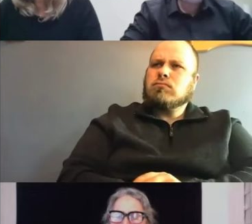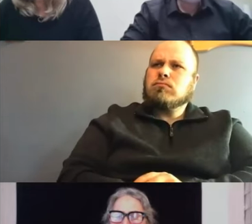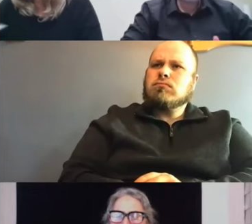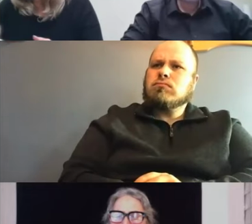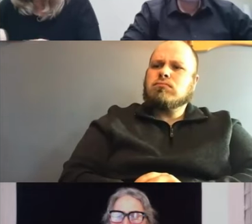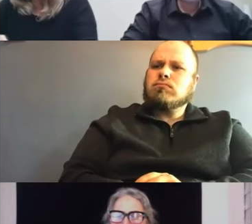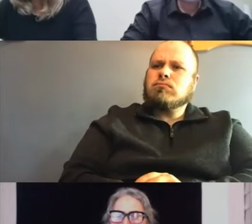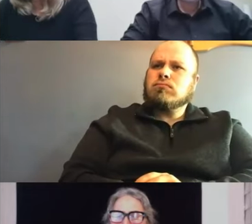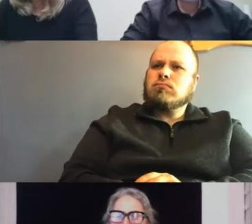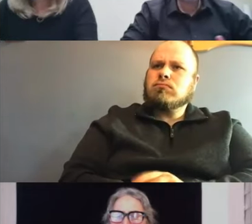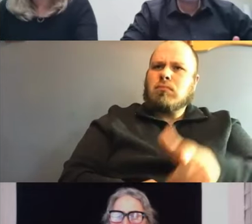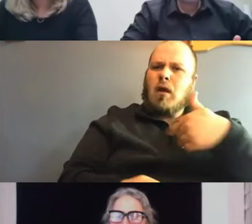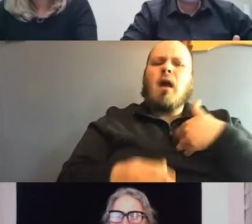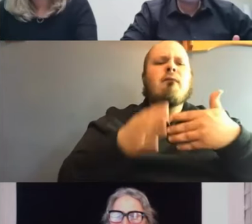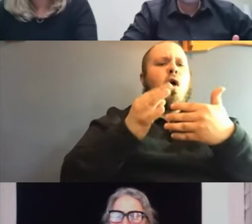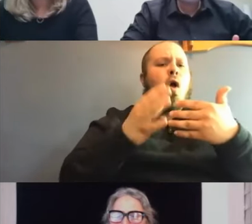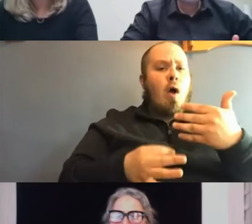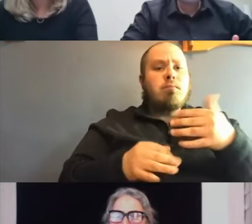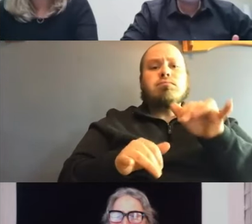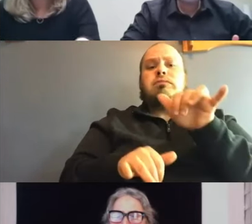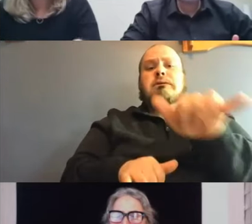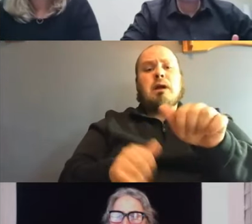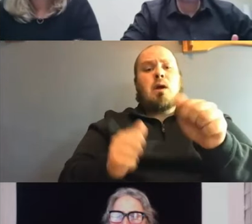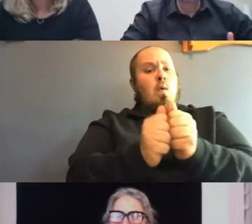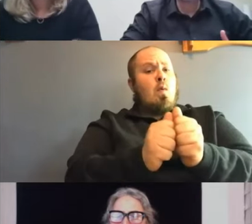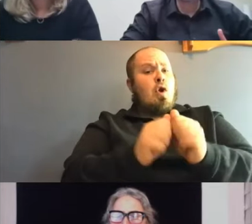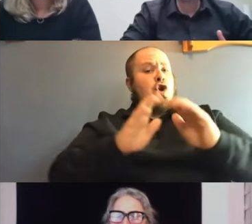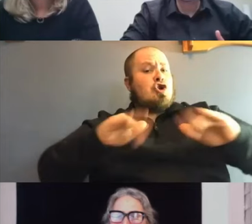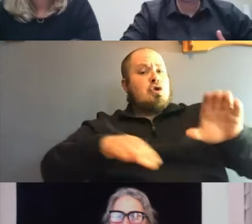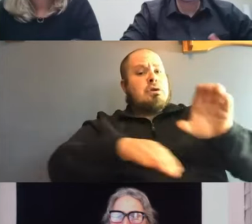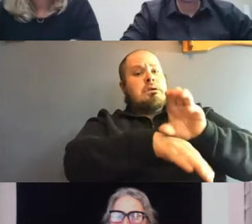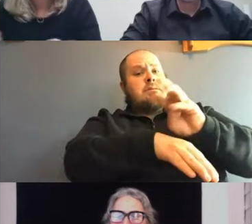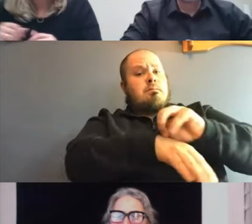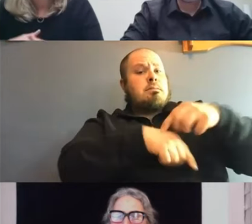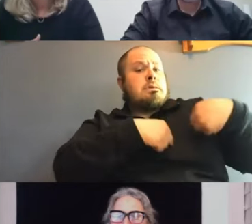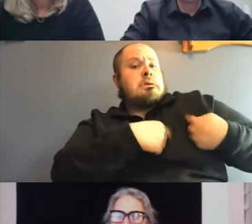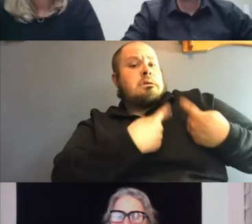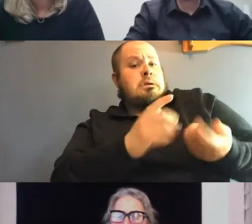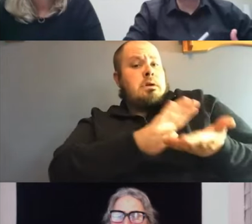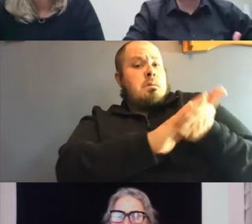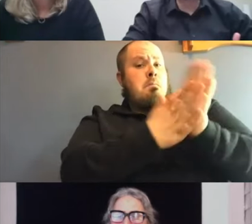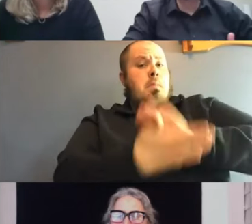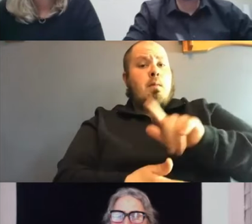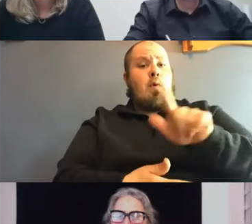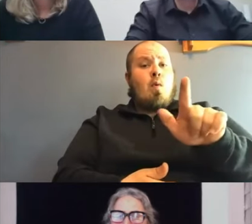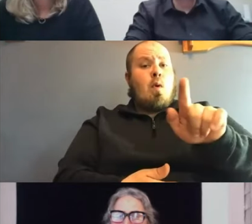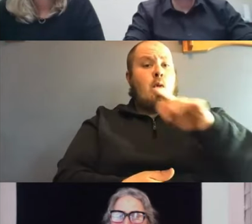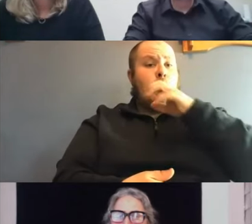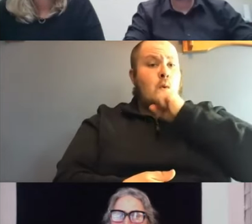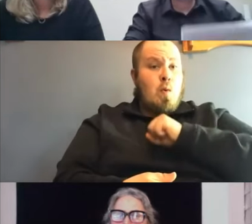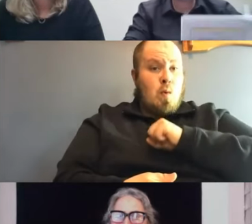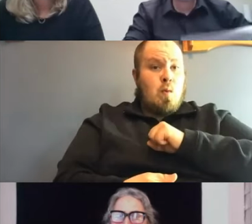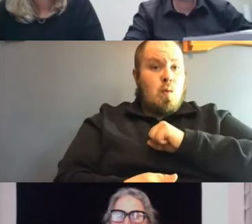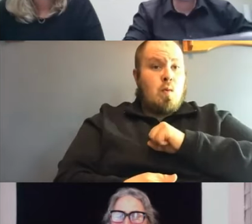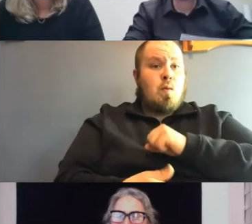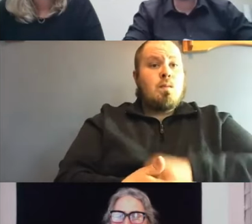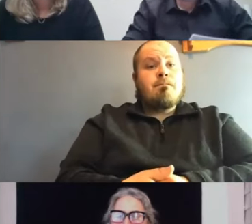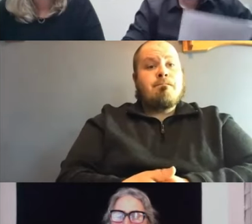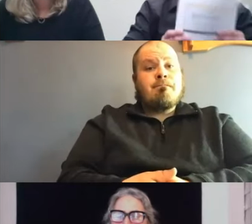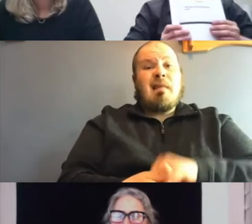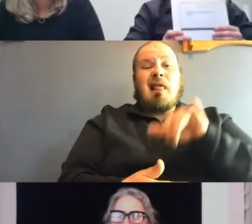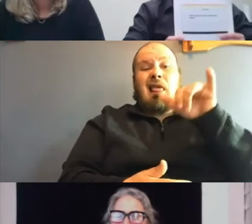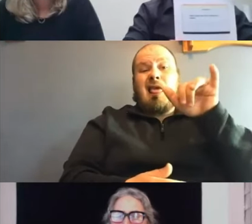You have the option to stay in children's case management until they turn 21 years old and they age out of children's services. So at that